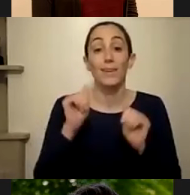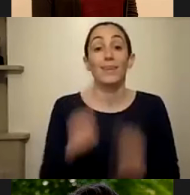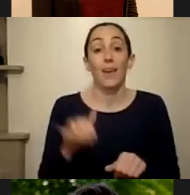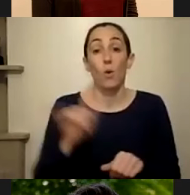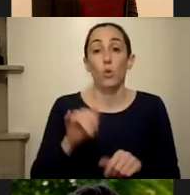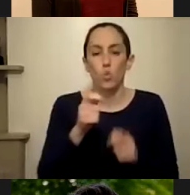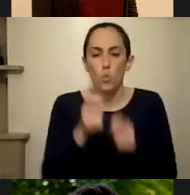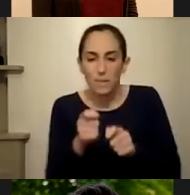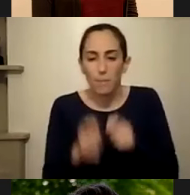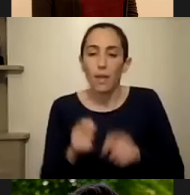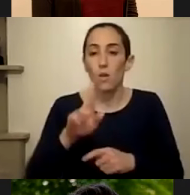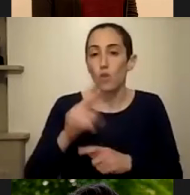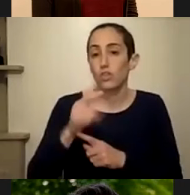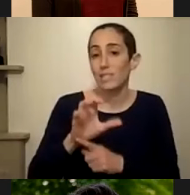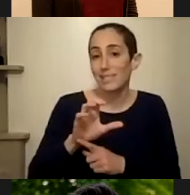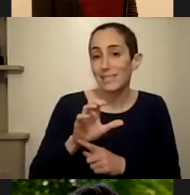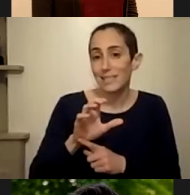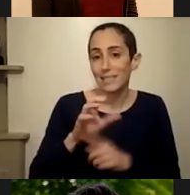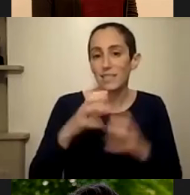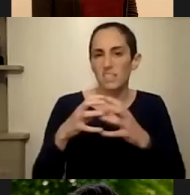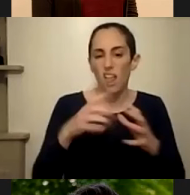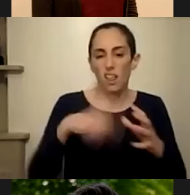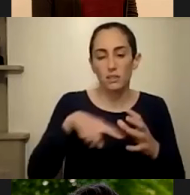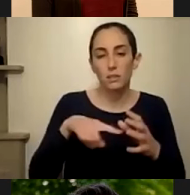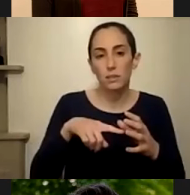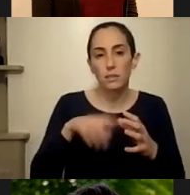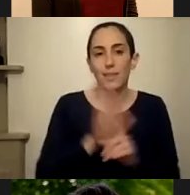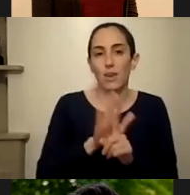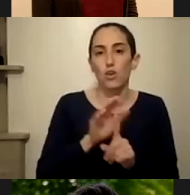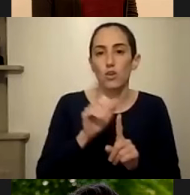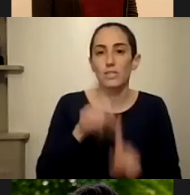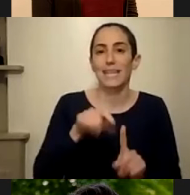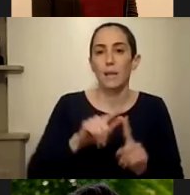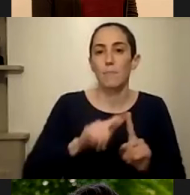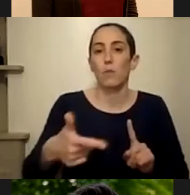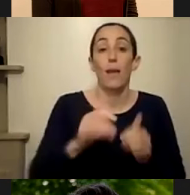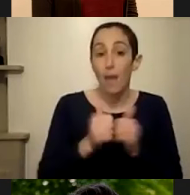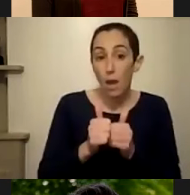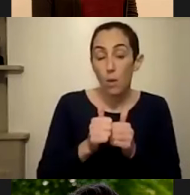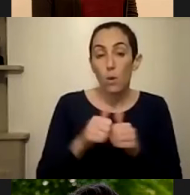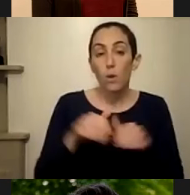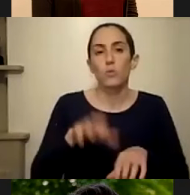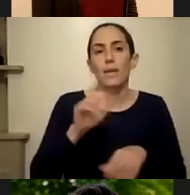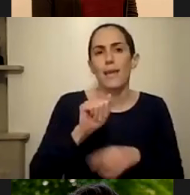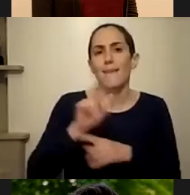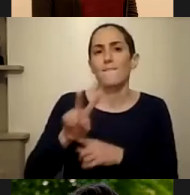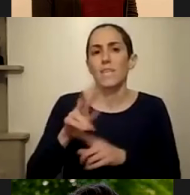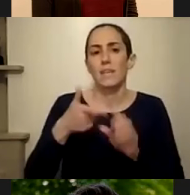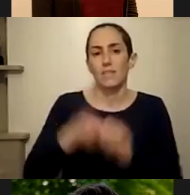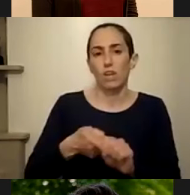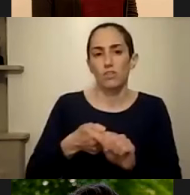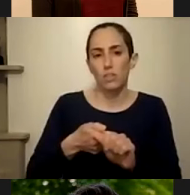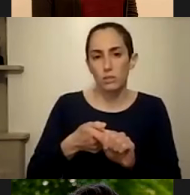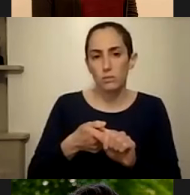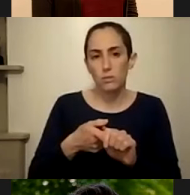the RGC cells, the any signaling pathway, by doing AAV mediated injection to infect the RGCs.